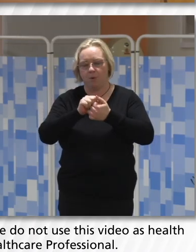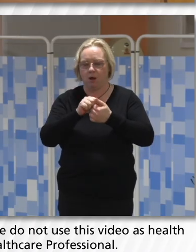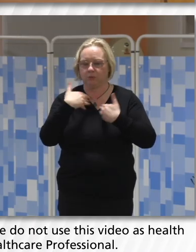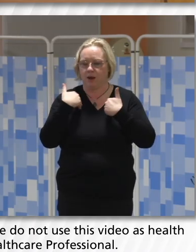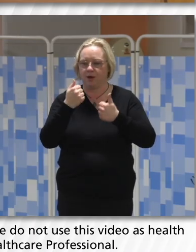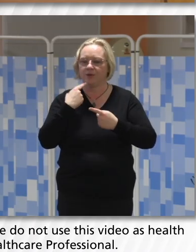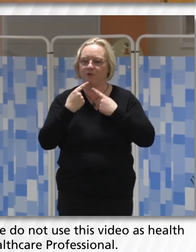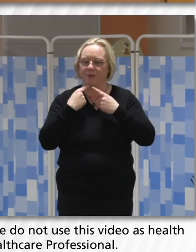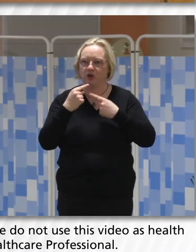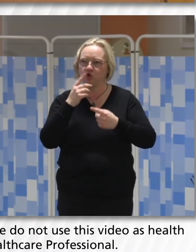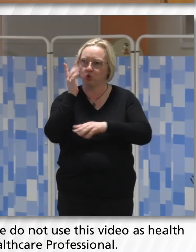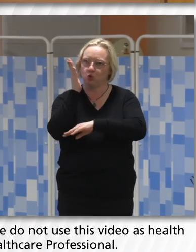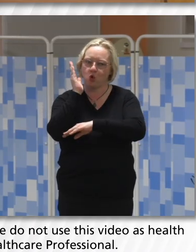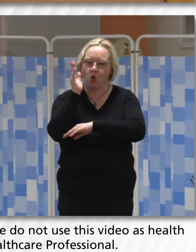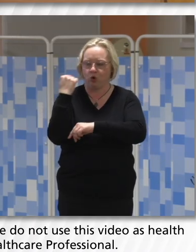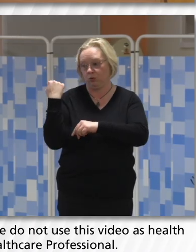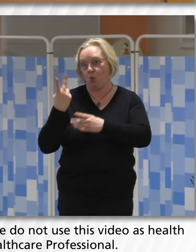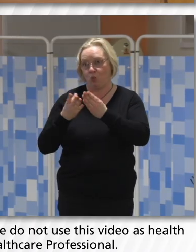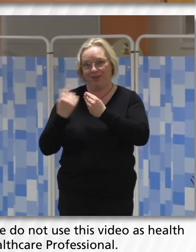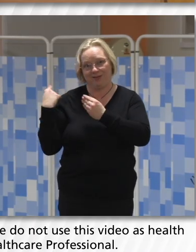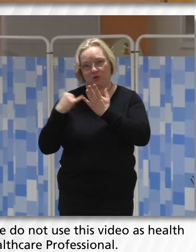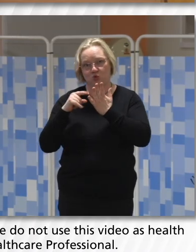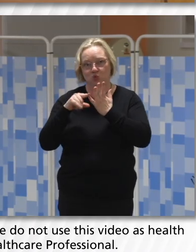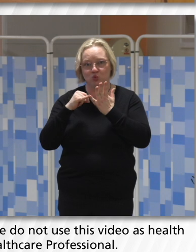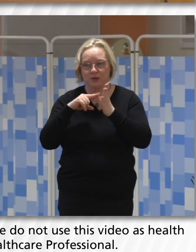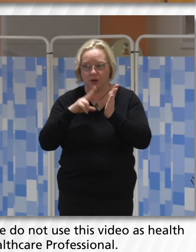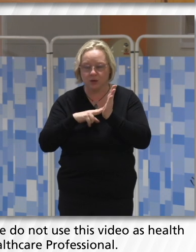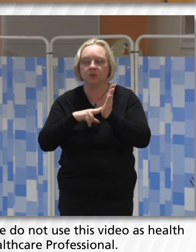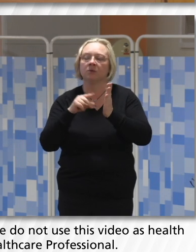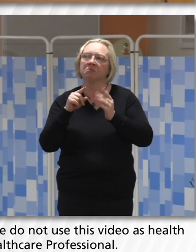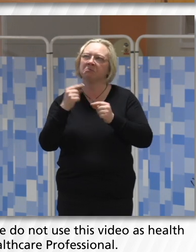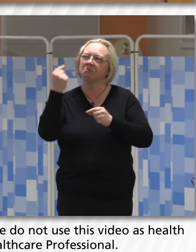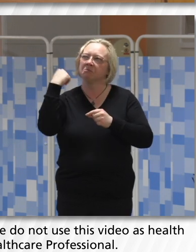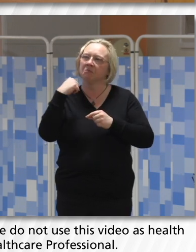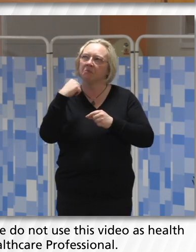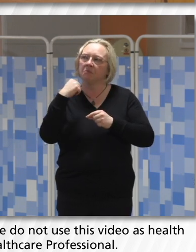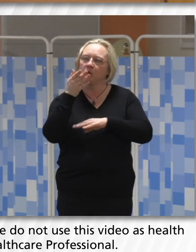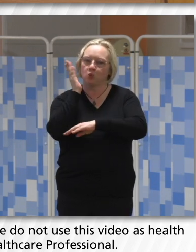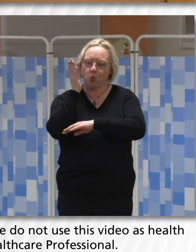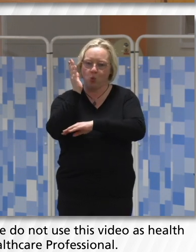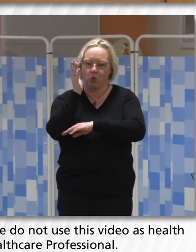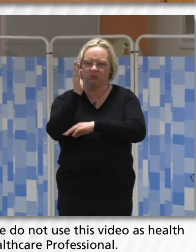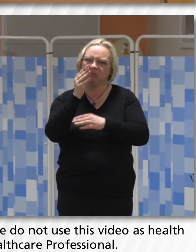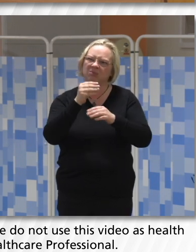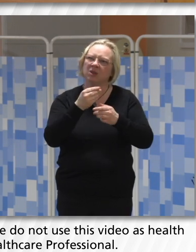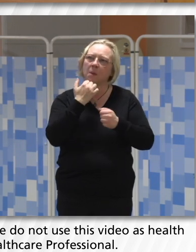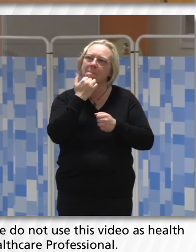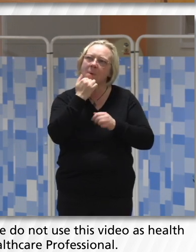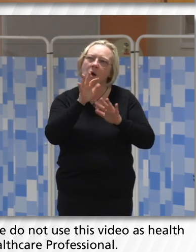talk in 2017 with Suzanne. And when we did that in 2017, the figure was more